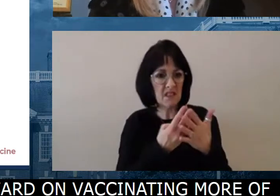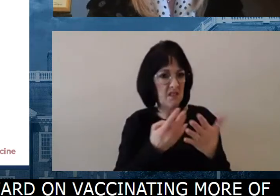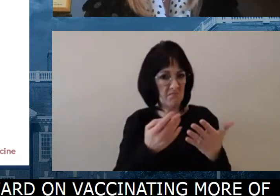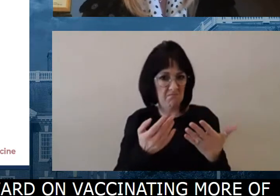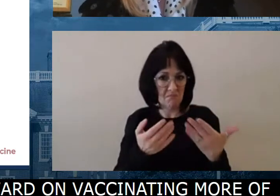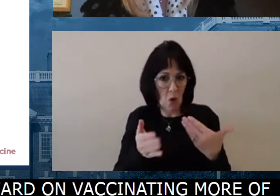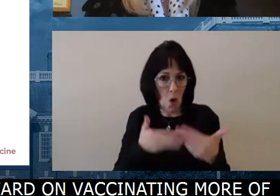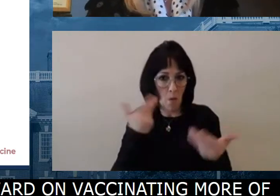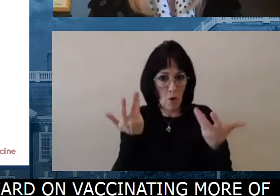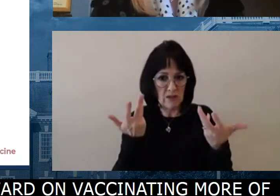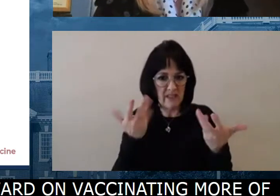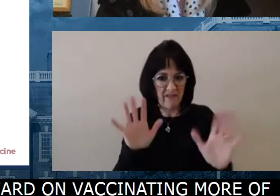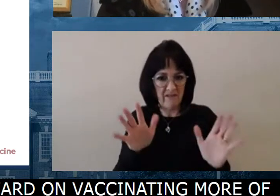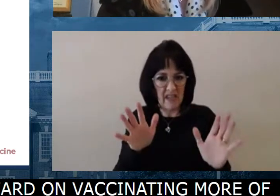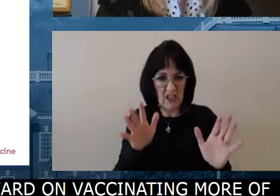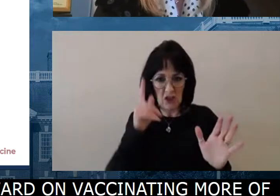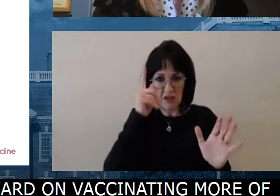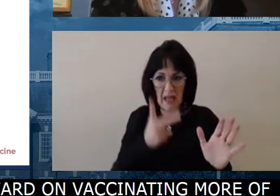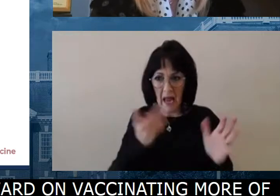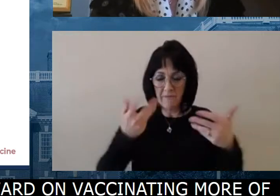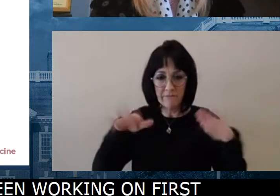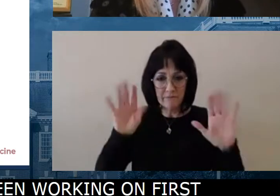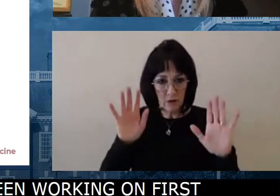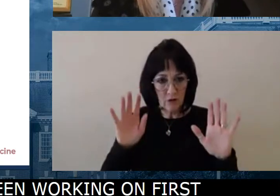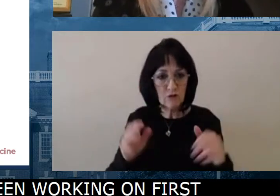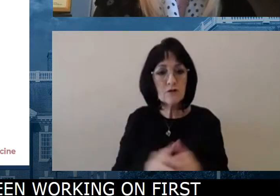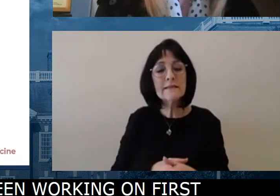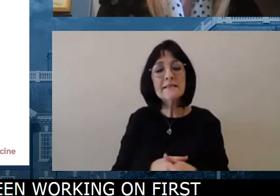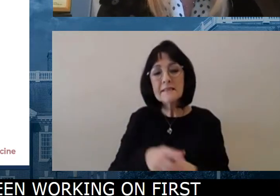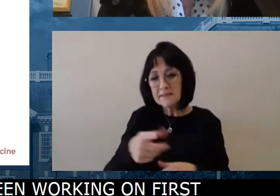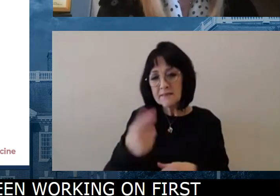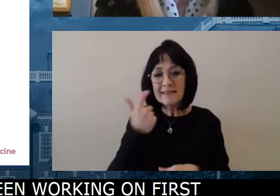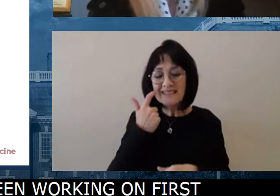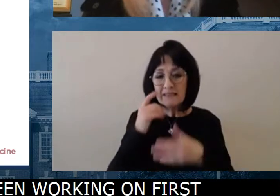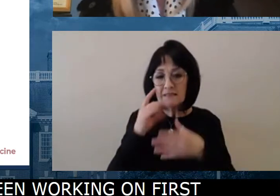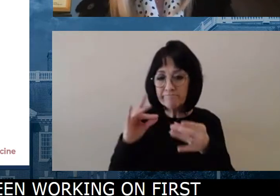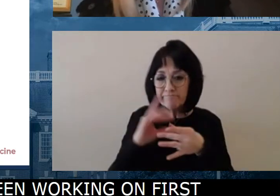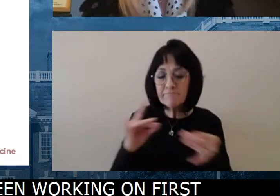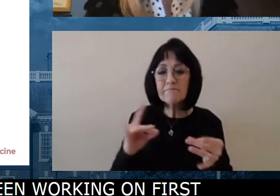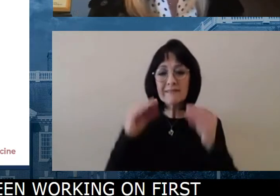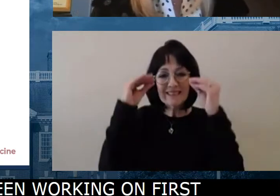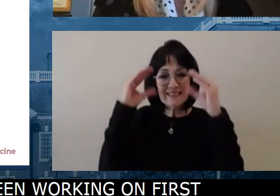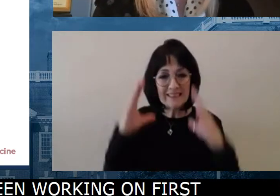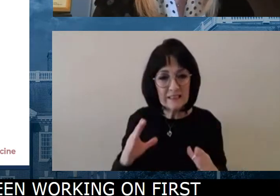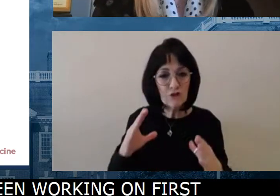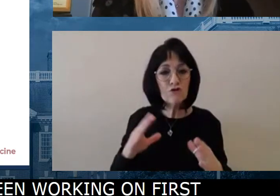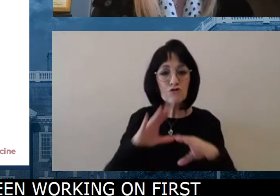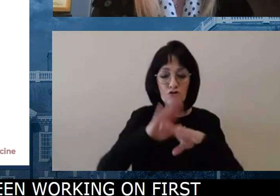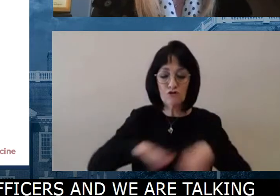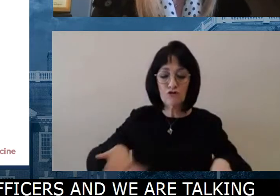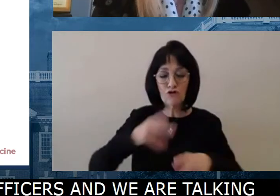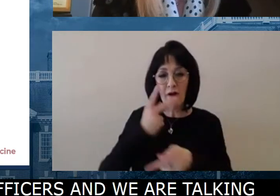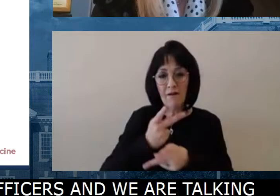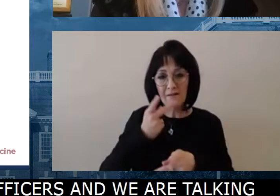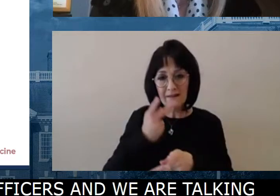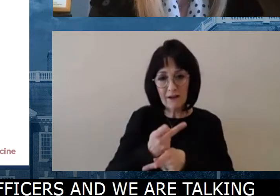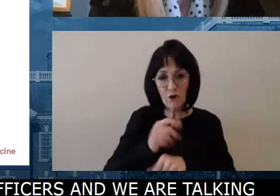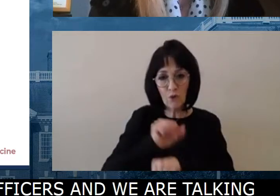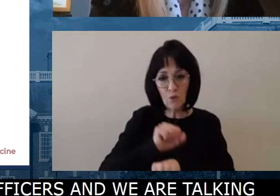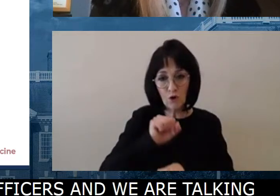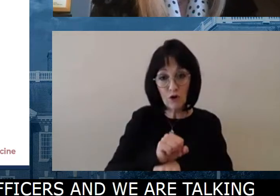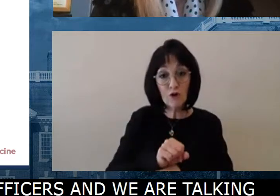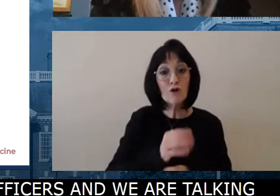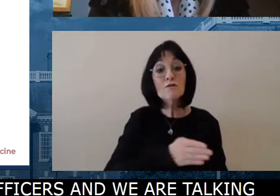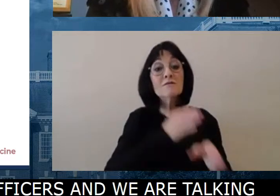we've talked about teachers, school staff, and childcare providers. And we just got started with poultry last week, which we're excited about.